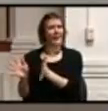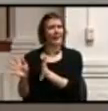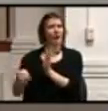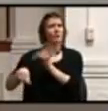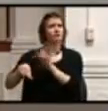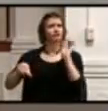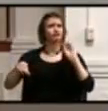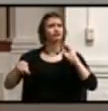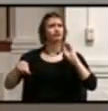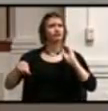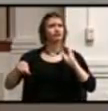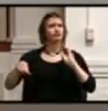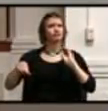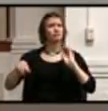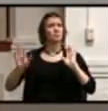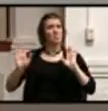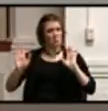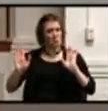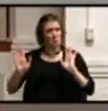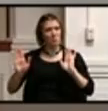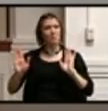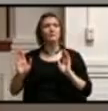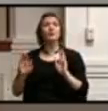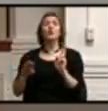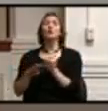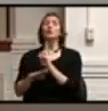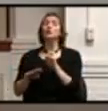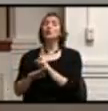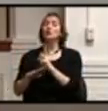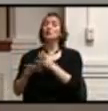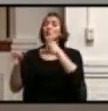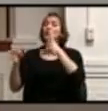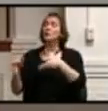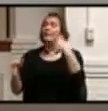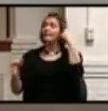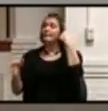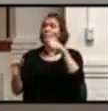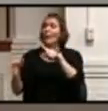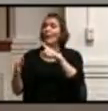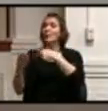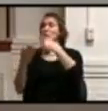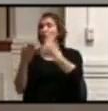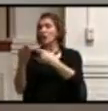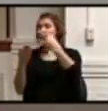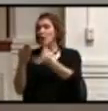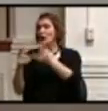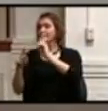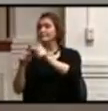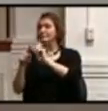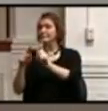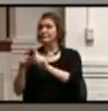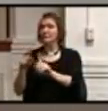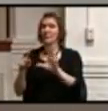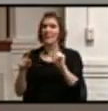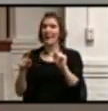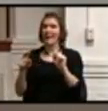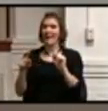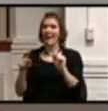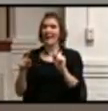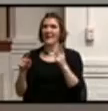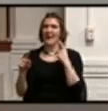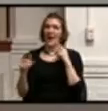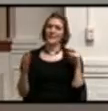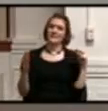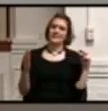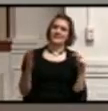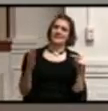not done a transfer from the general fund and just used that surplus in the capital fund. But the way the article was